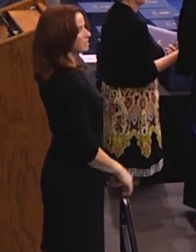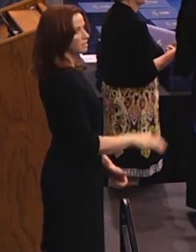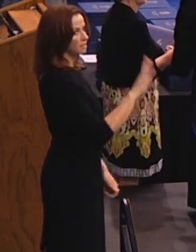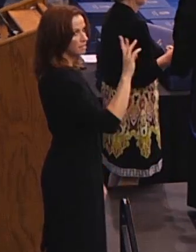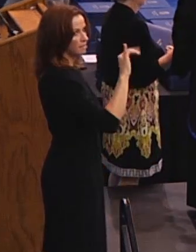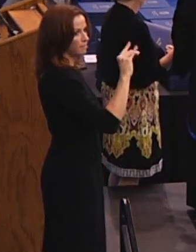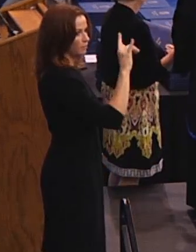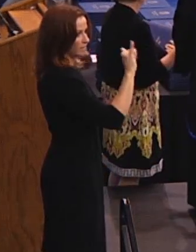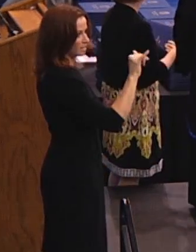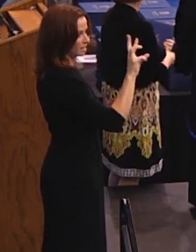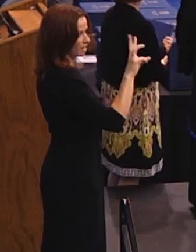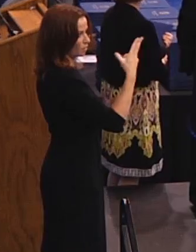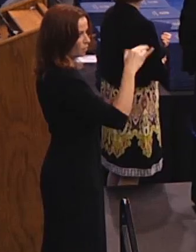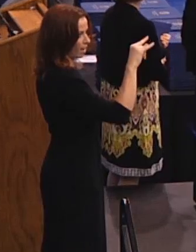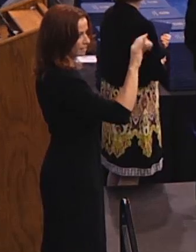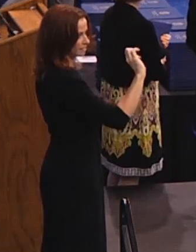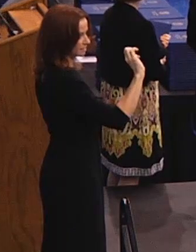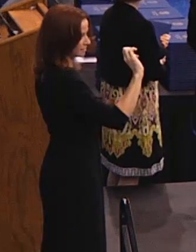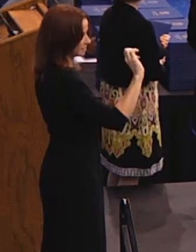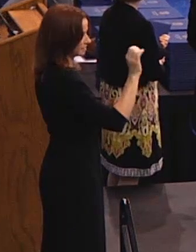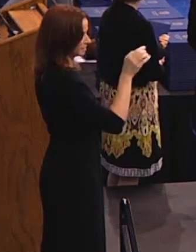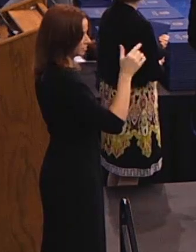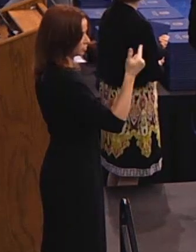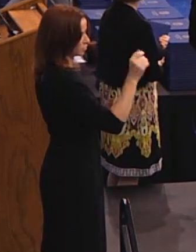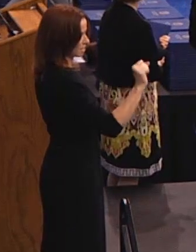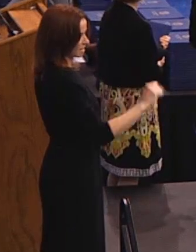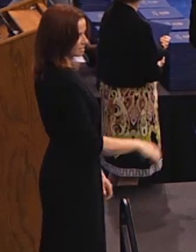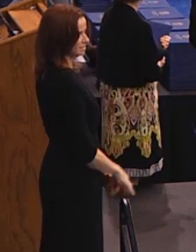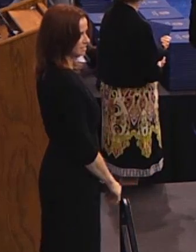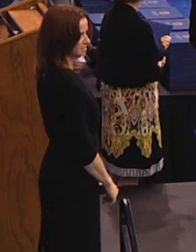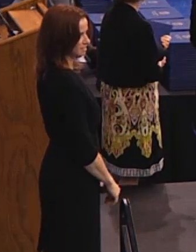Brittany Vanille White, General Studies.